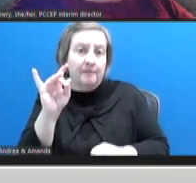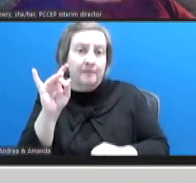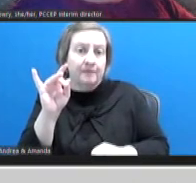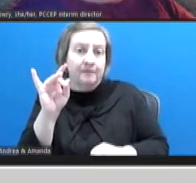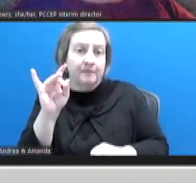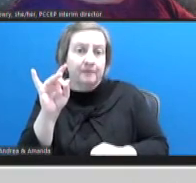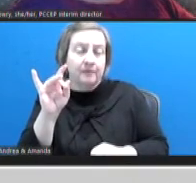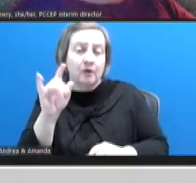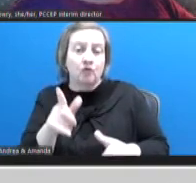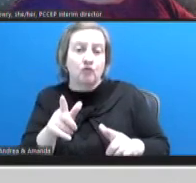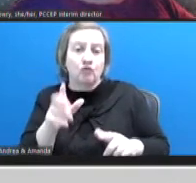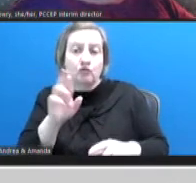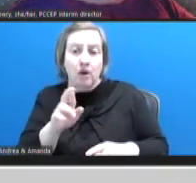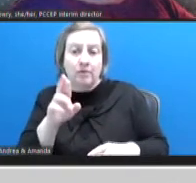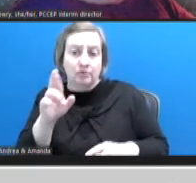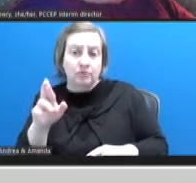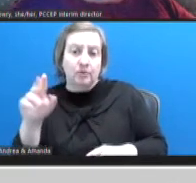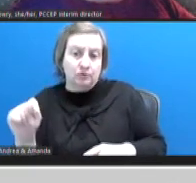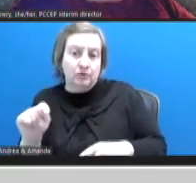rapid response training slides.